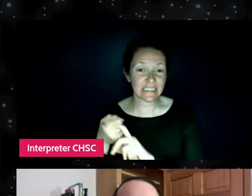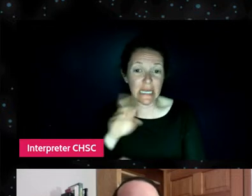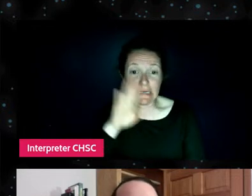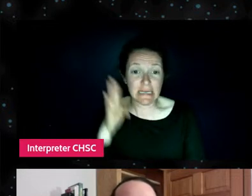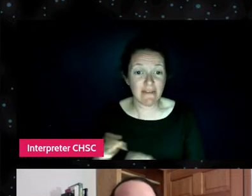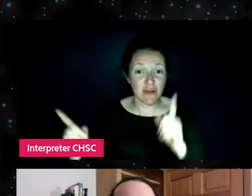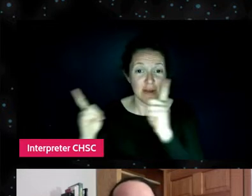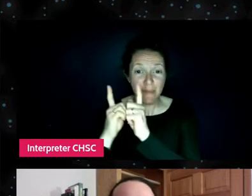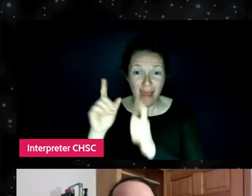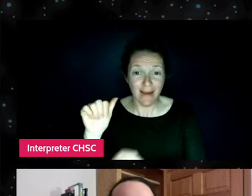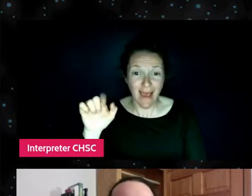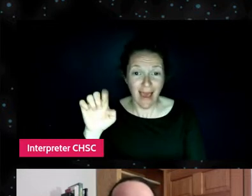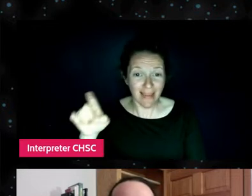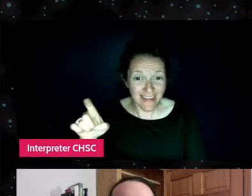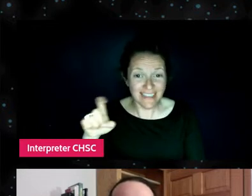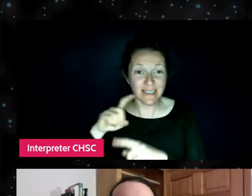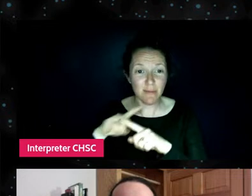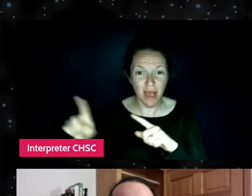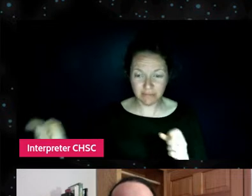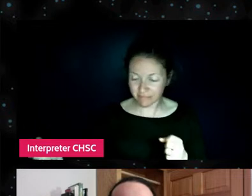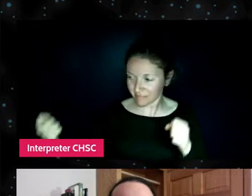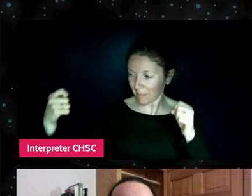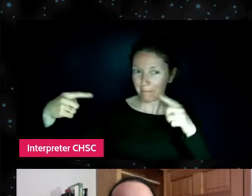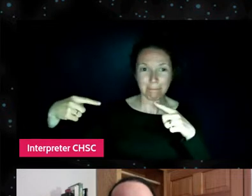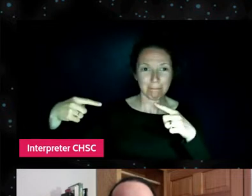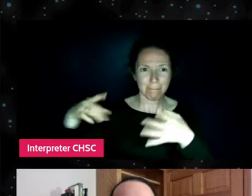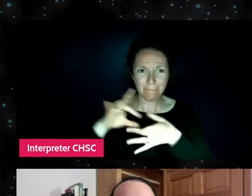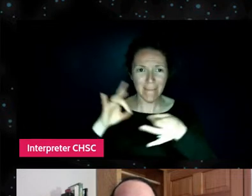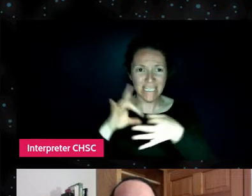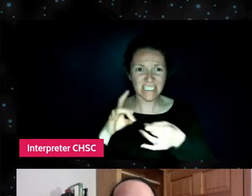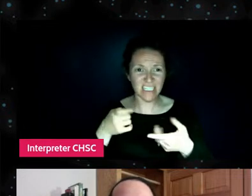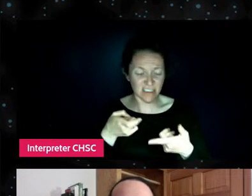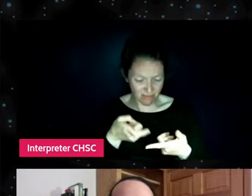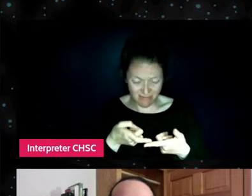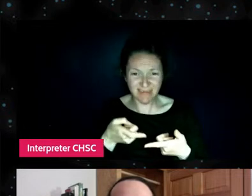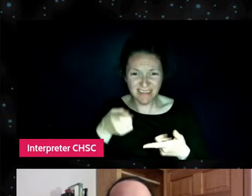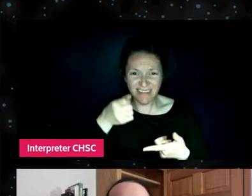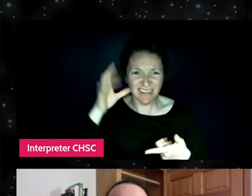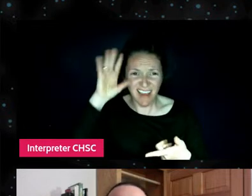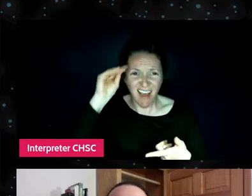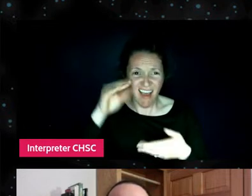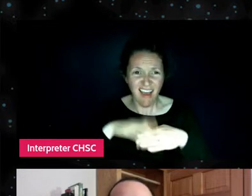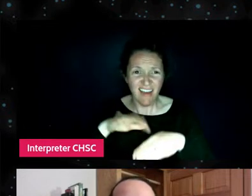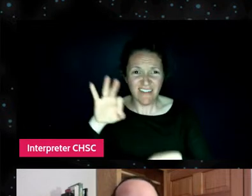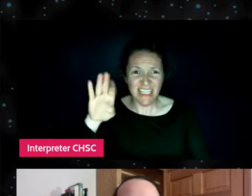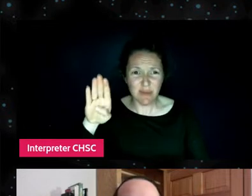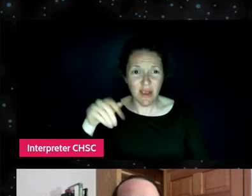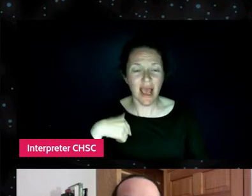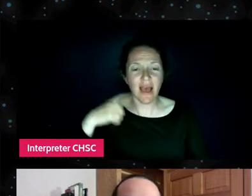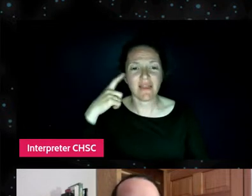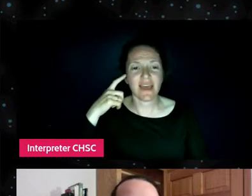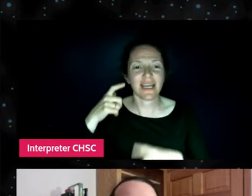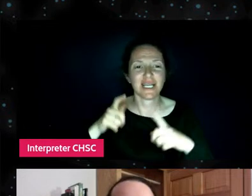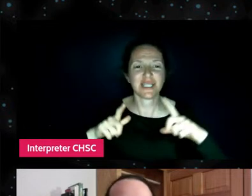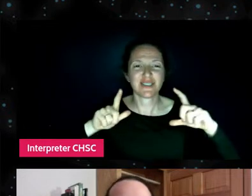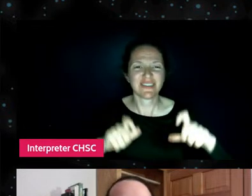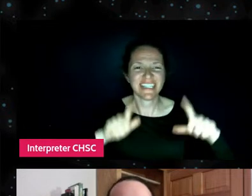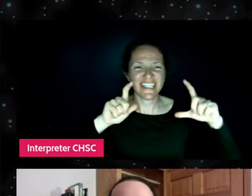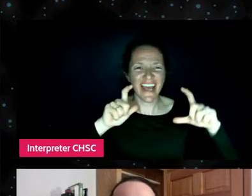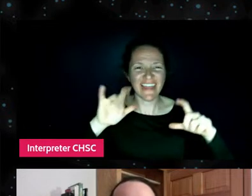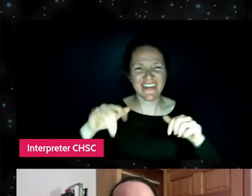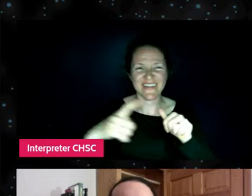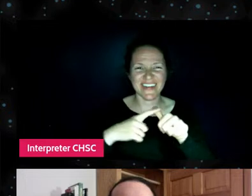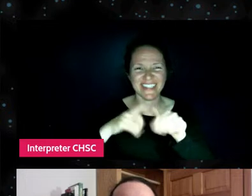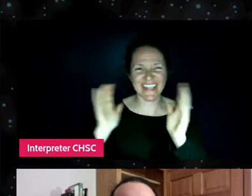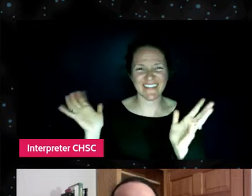Alex before, but I got this message from this guy on Facebook, and I think we took screenshots of that original